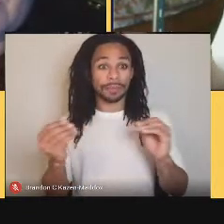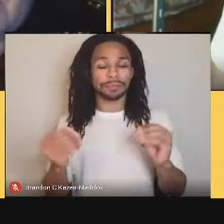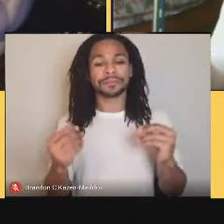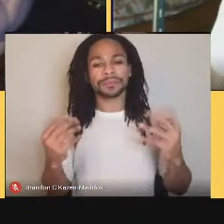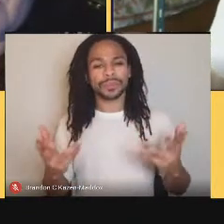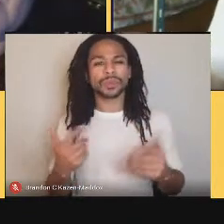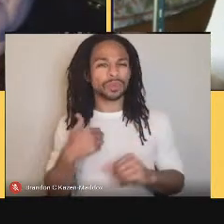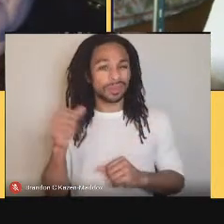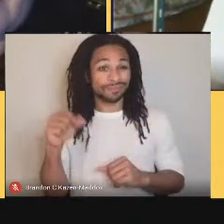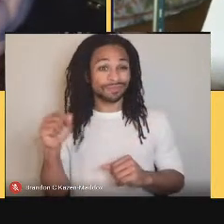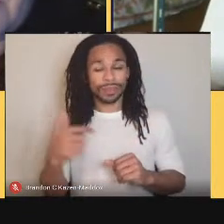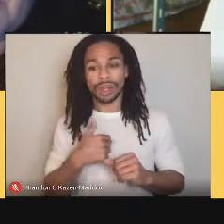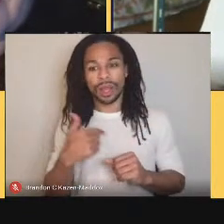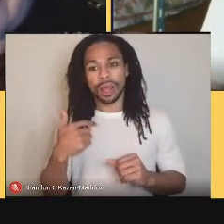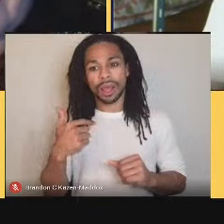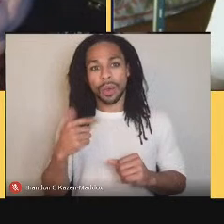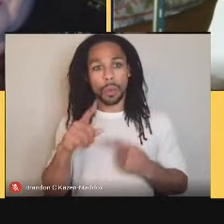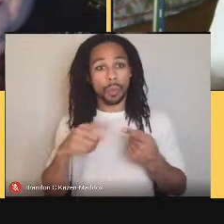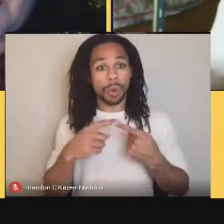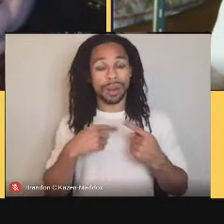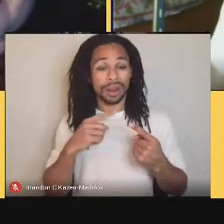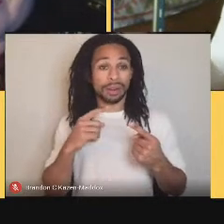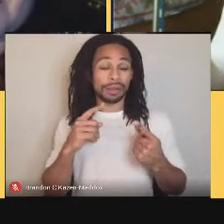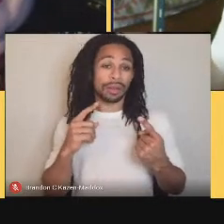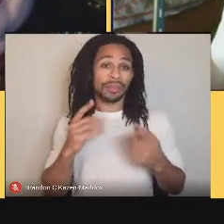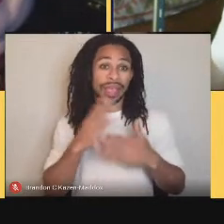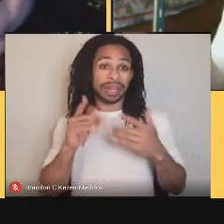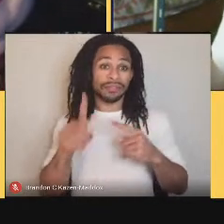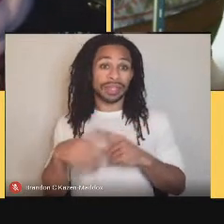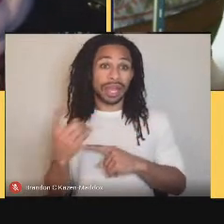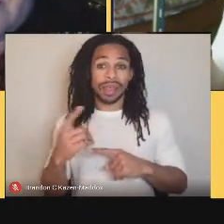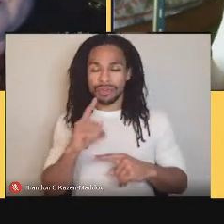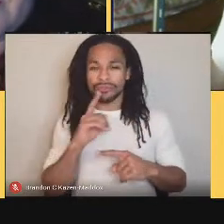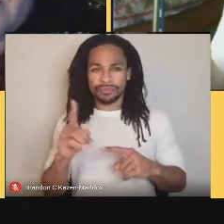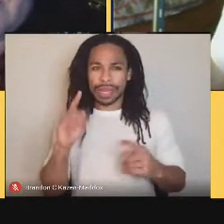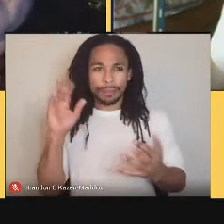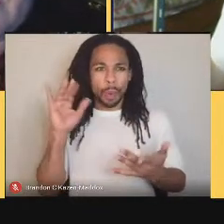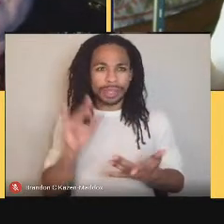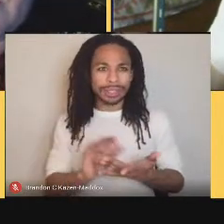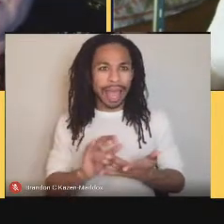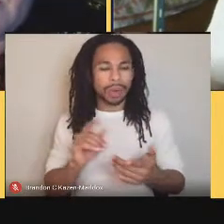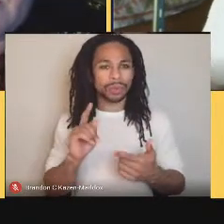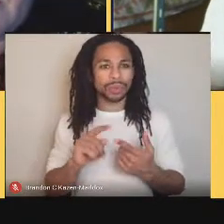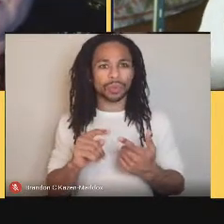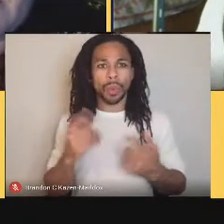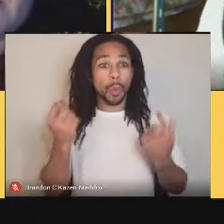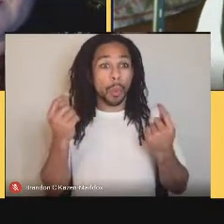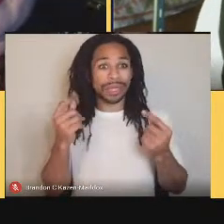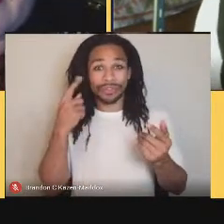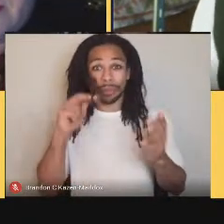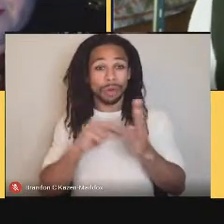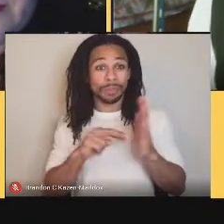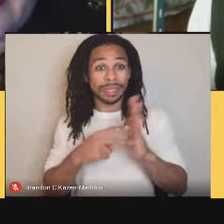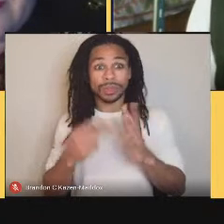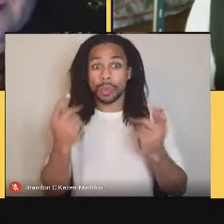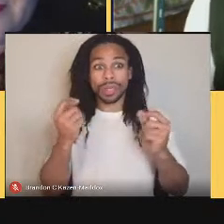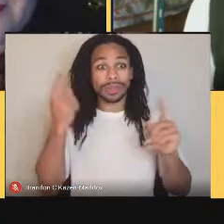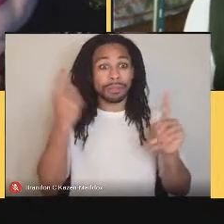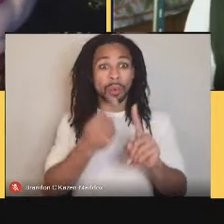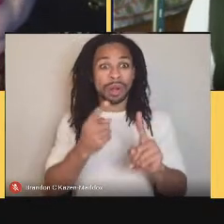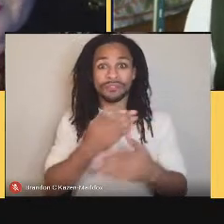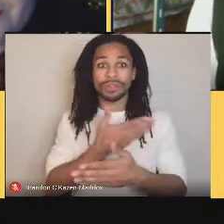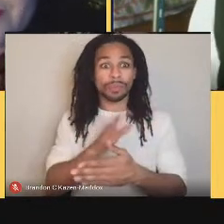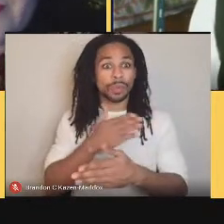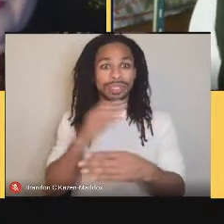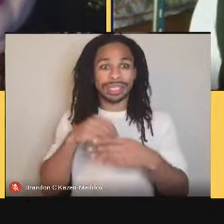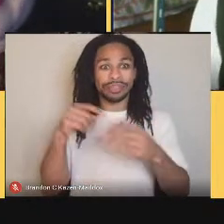Yeah, I mean, I think kind of when it comes down to it, it really just does boil down to what is the purpose? What's the point of the music being played in the